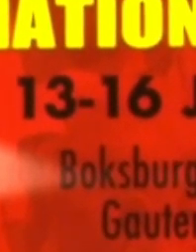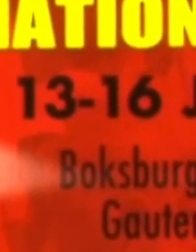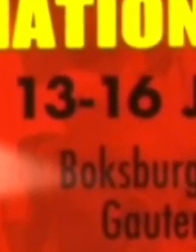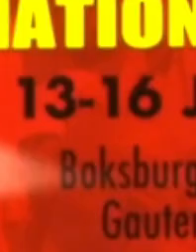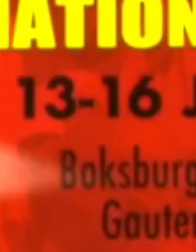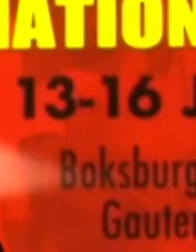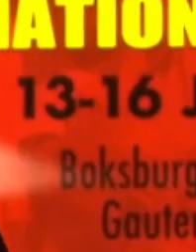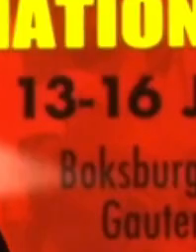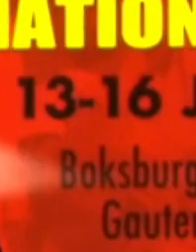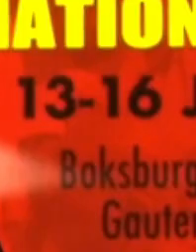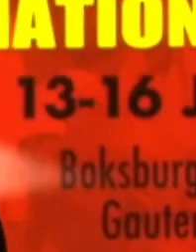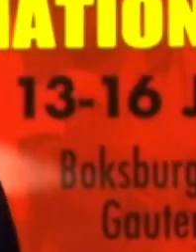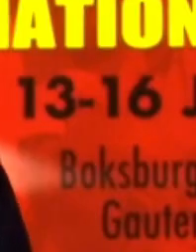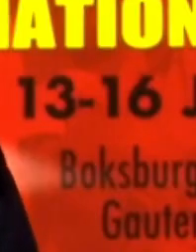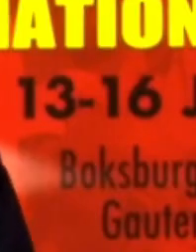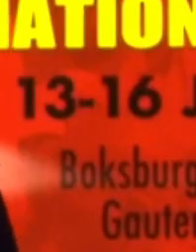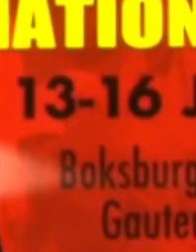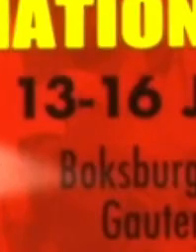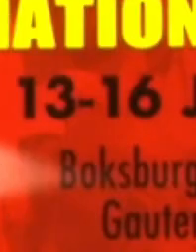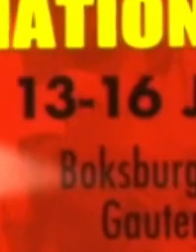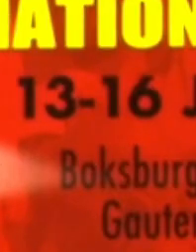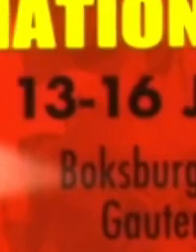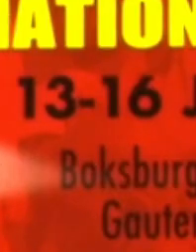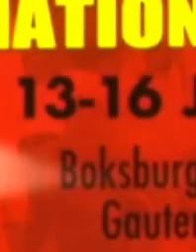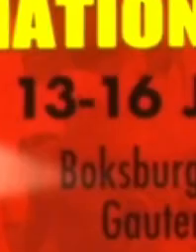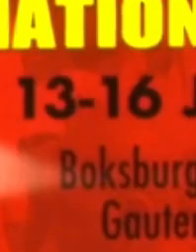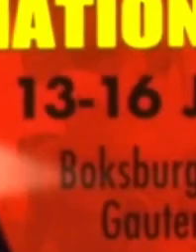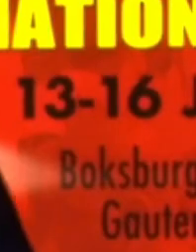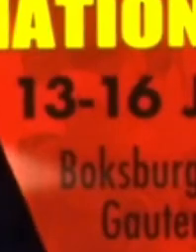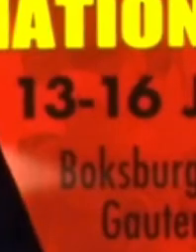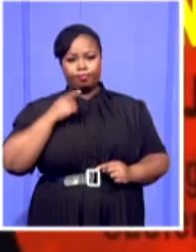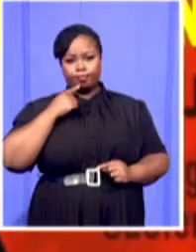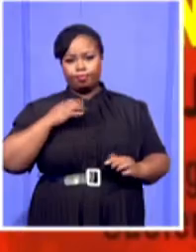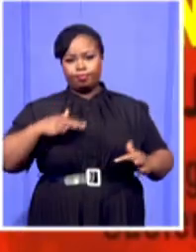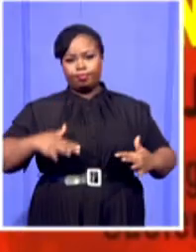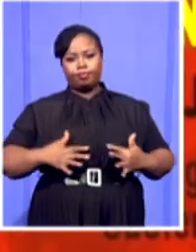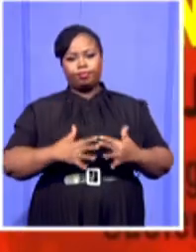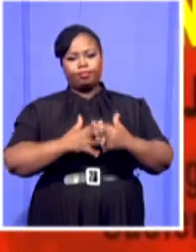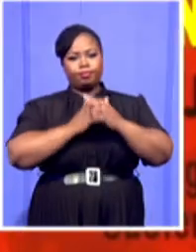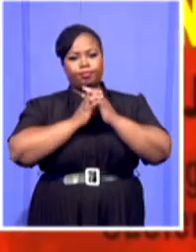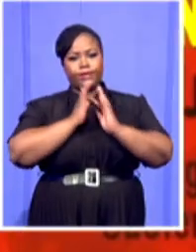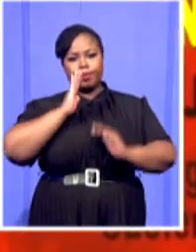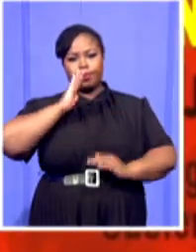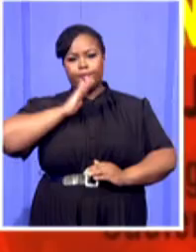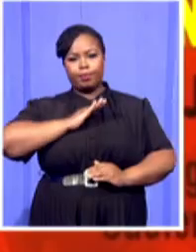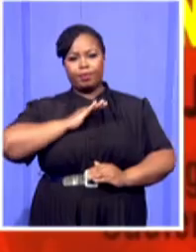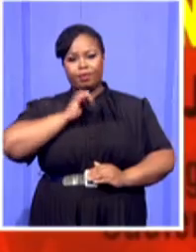that there can be no unity in the alliance with criminals.